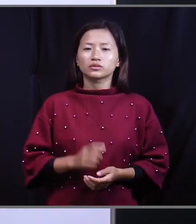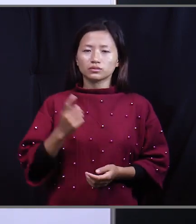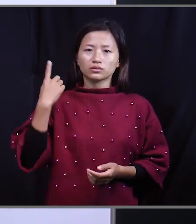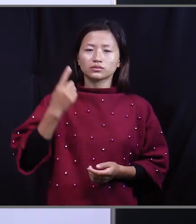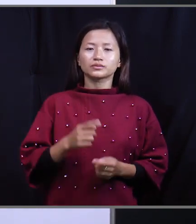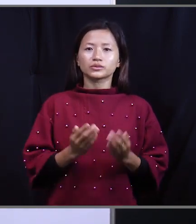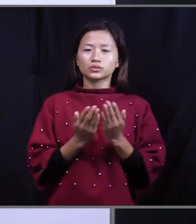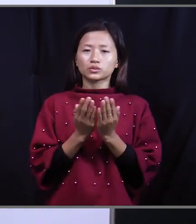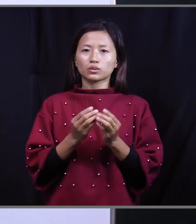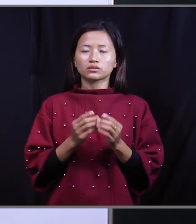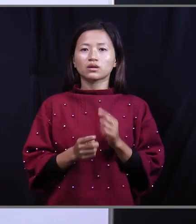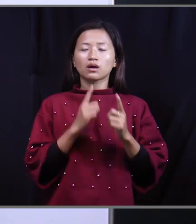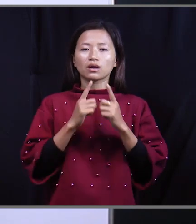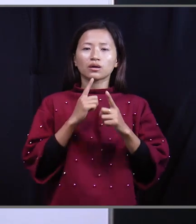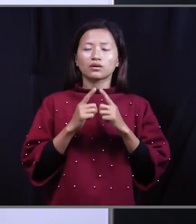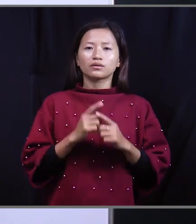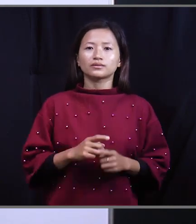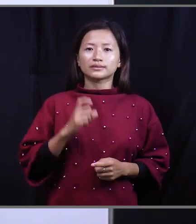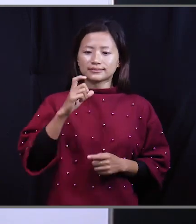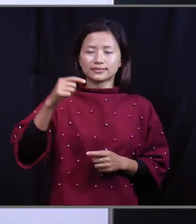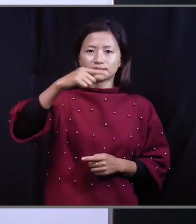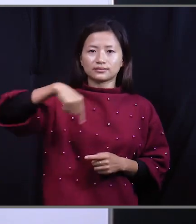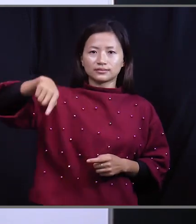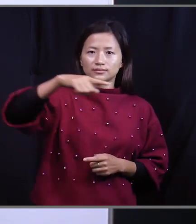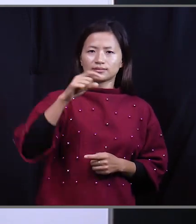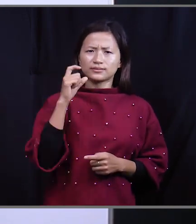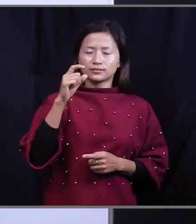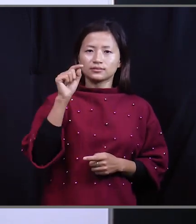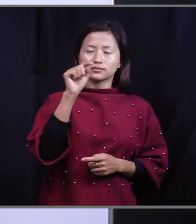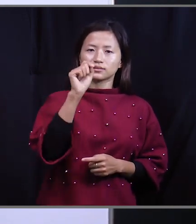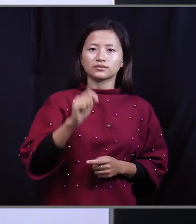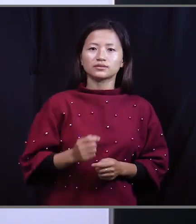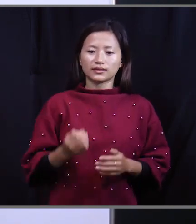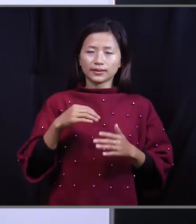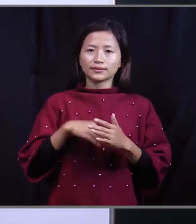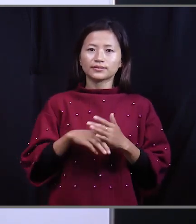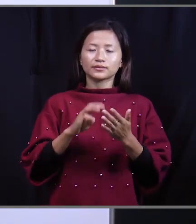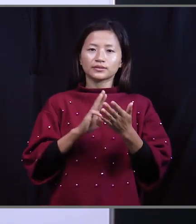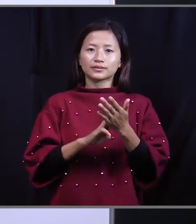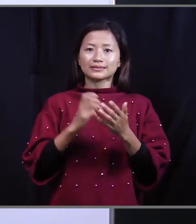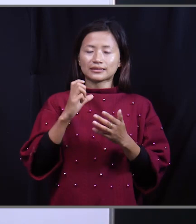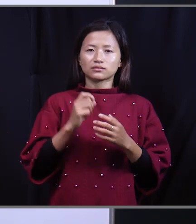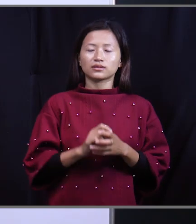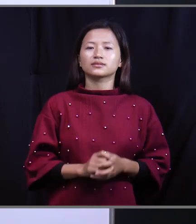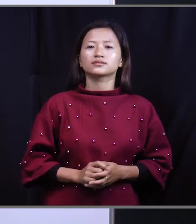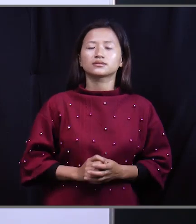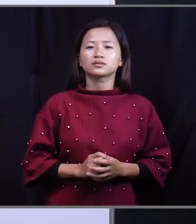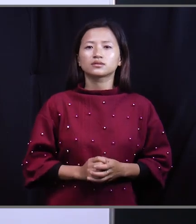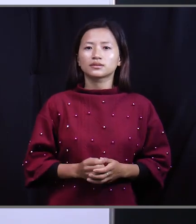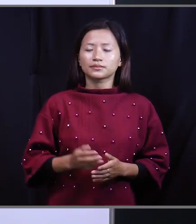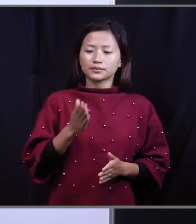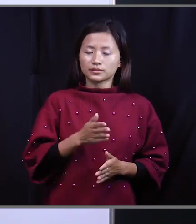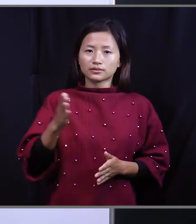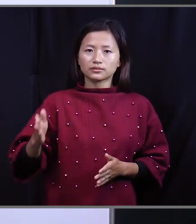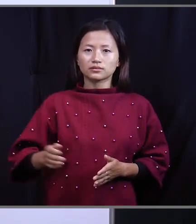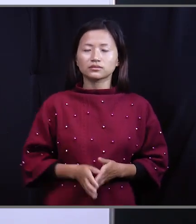right? We talked about the various stages of cell cycle like the interphase, the M phase, and the cytokinesis. Besides that,